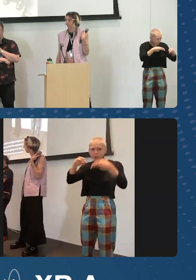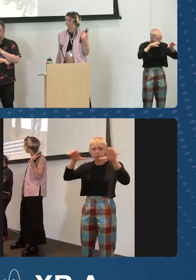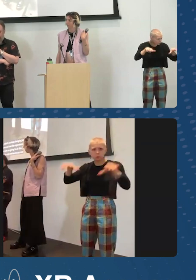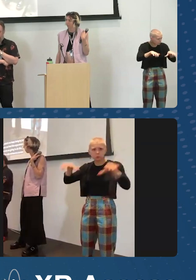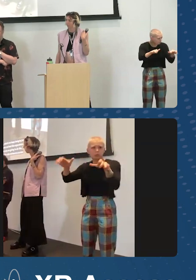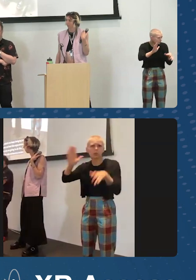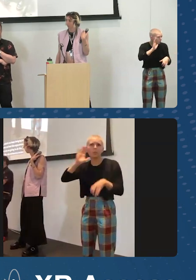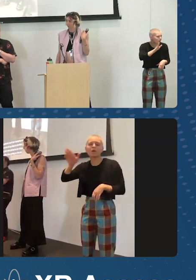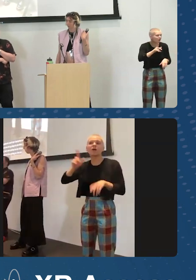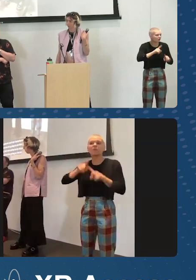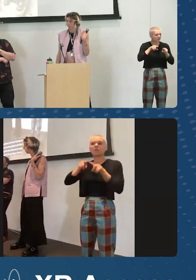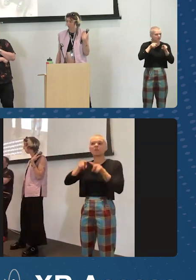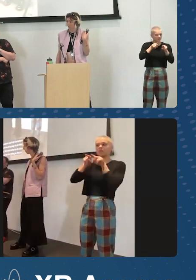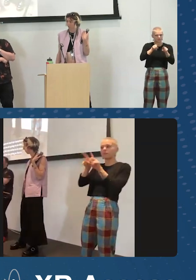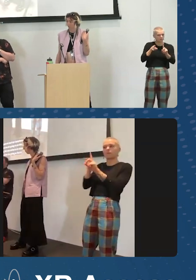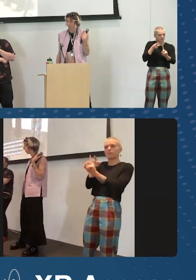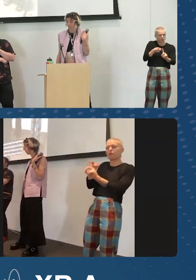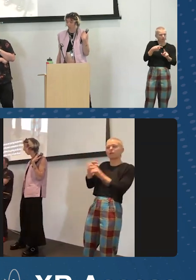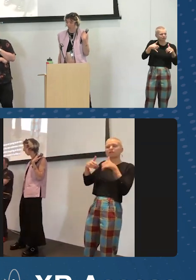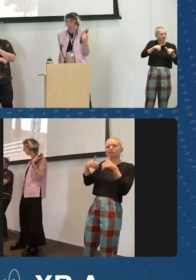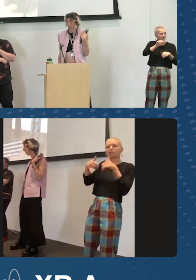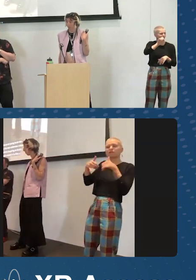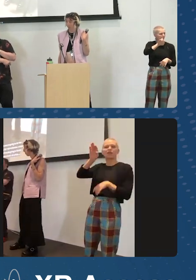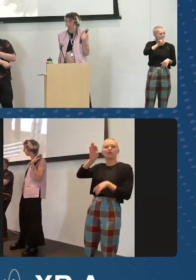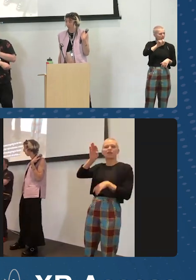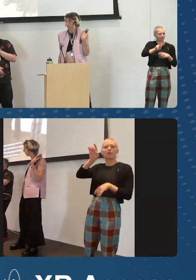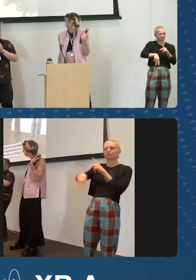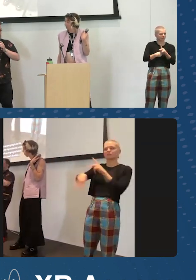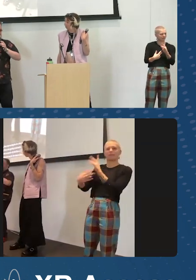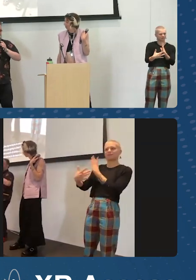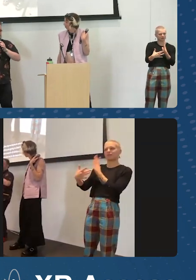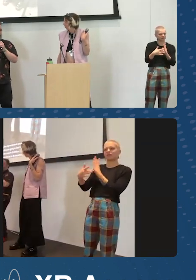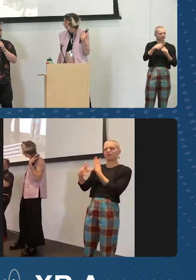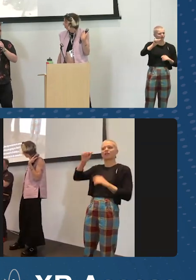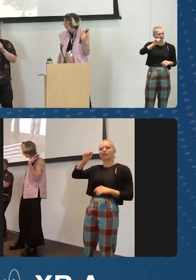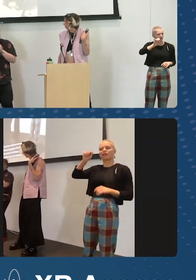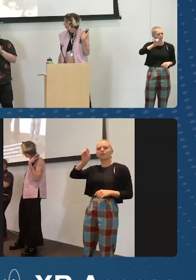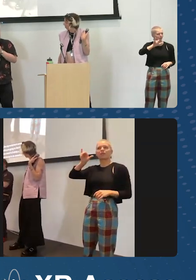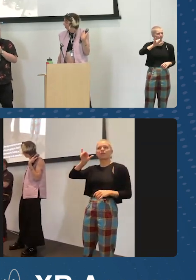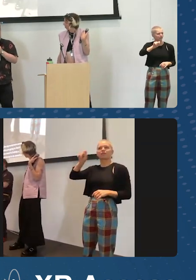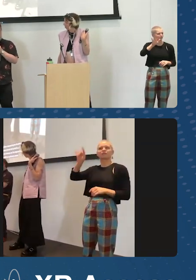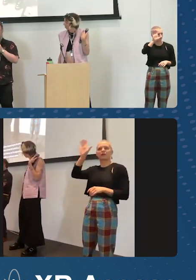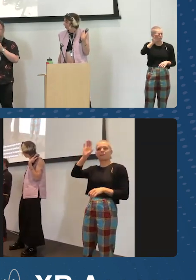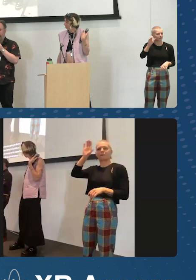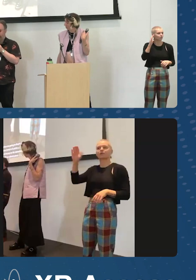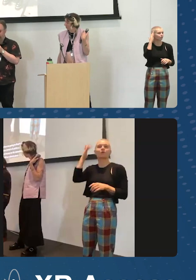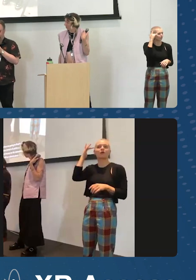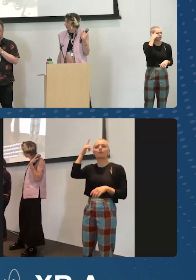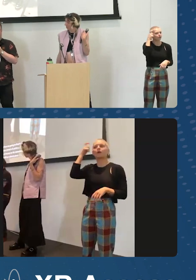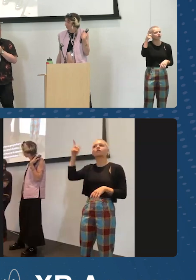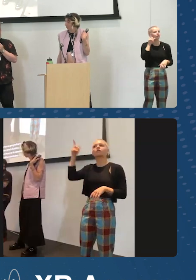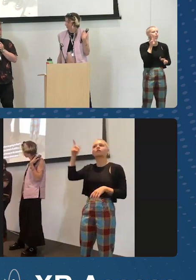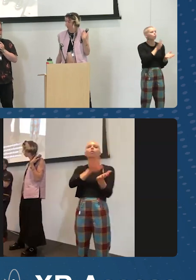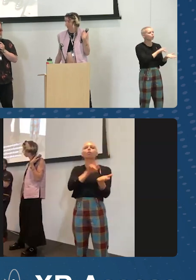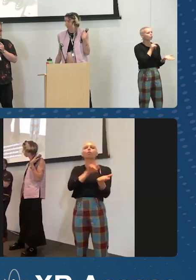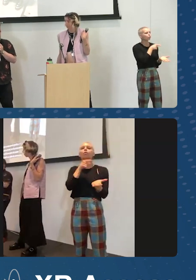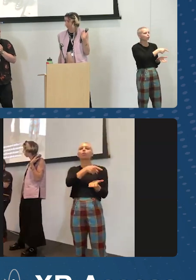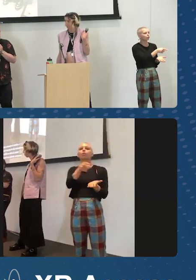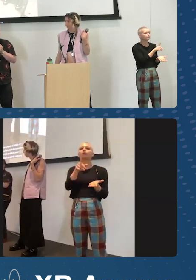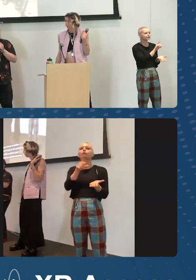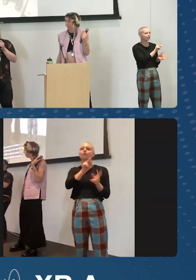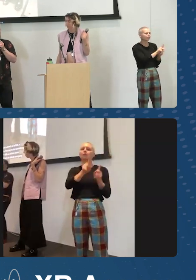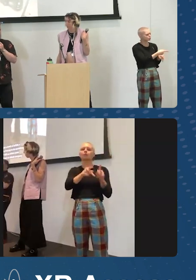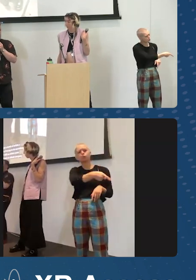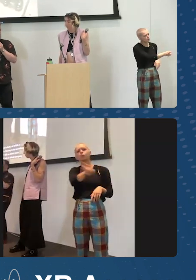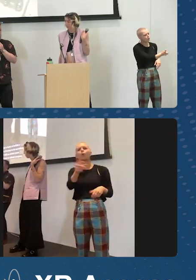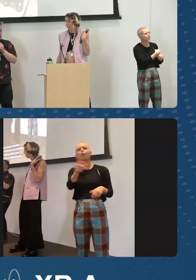ableist piece of tech, an ableist company, because they're going and using disabled people to create something. But I personally couldn't